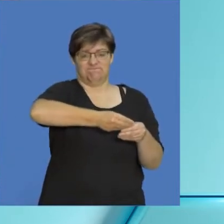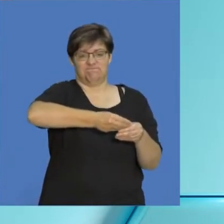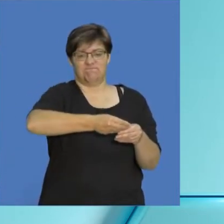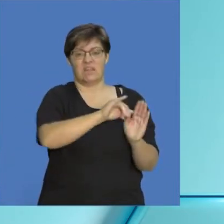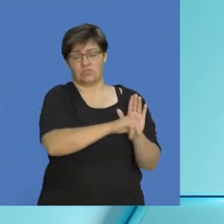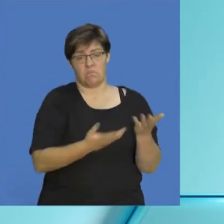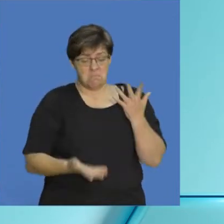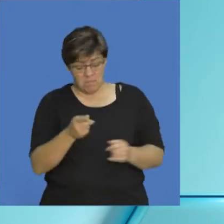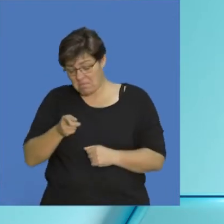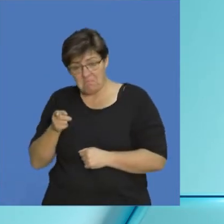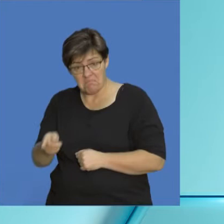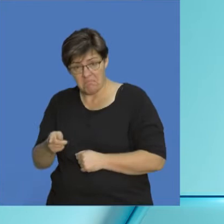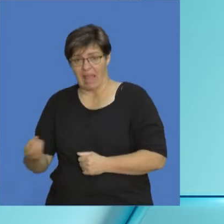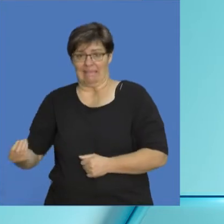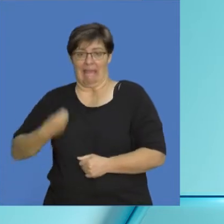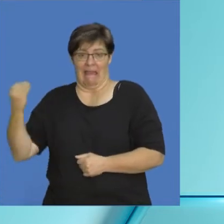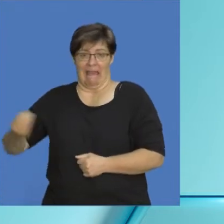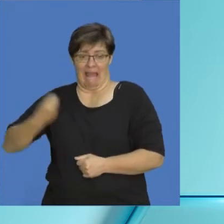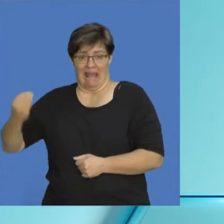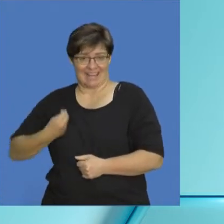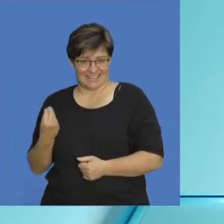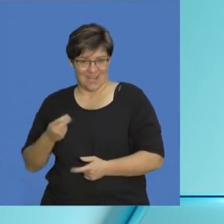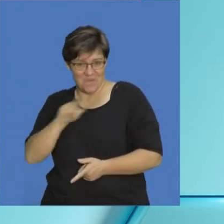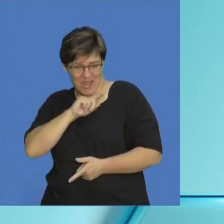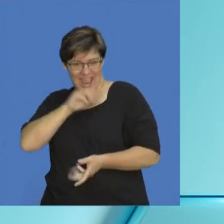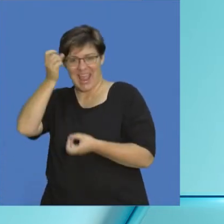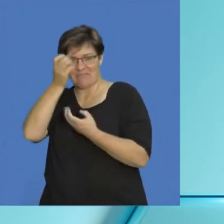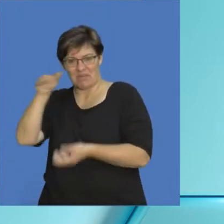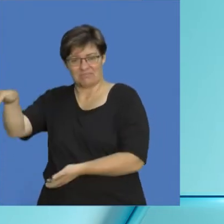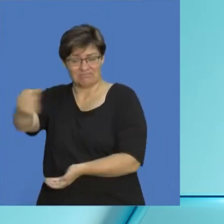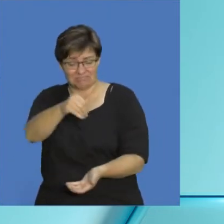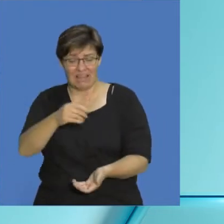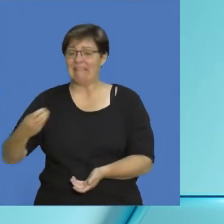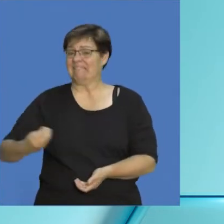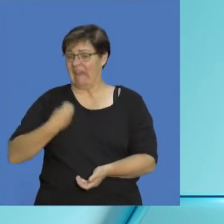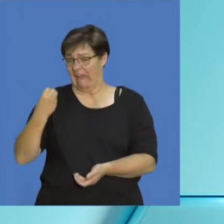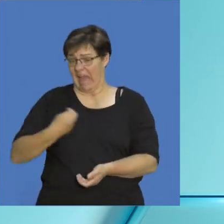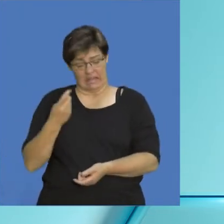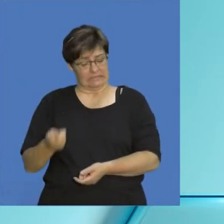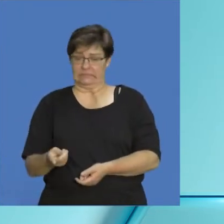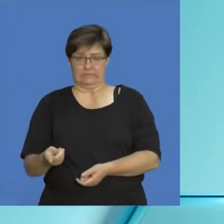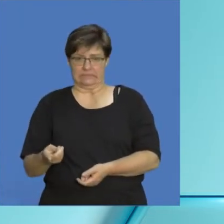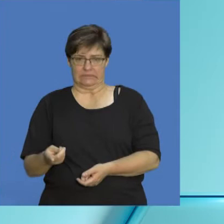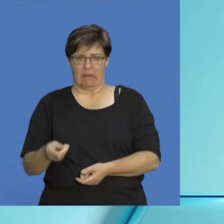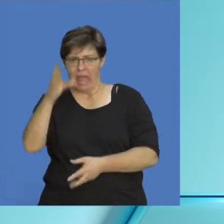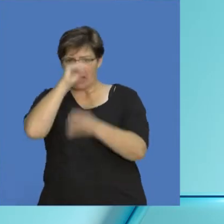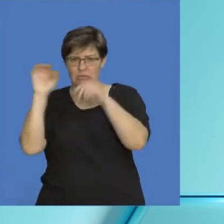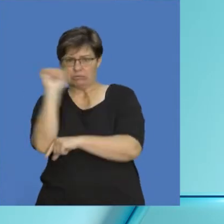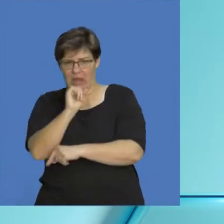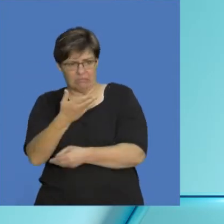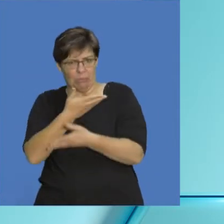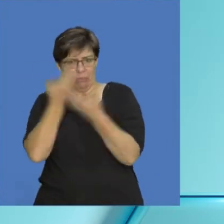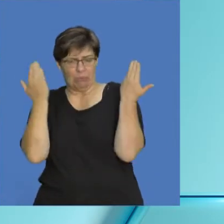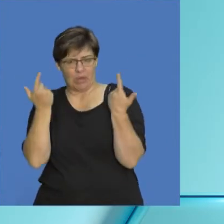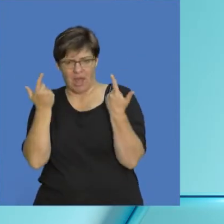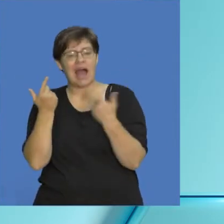maybe Bongani might be younger, based on the data they've collected as an insurance company, with no experience of driving,